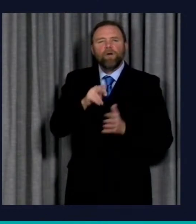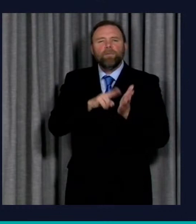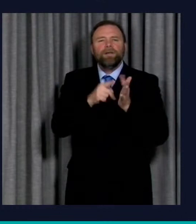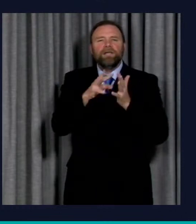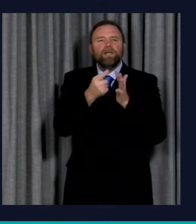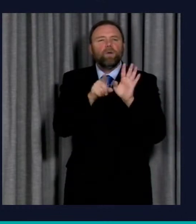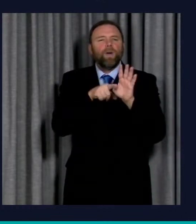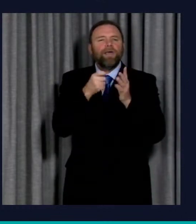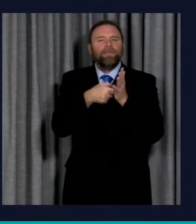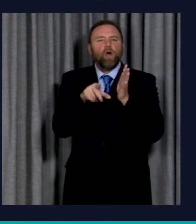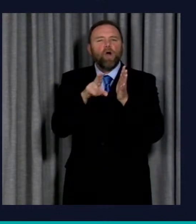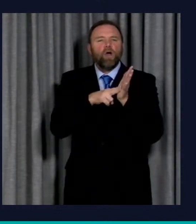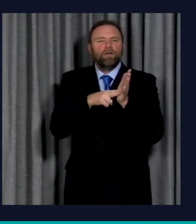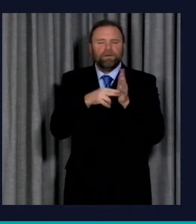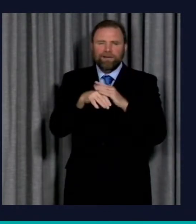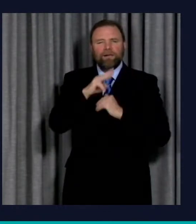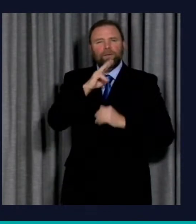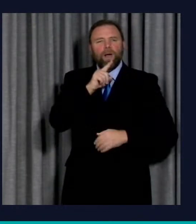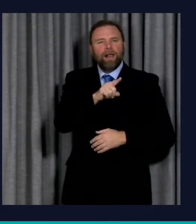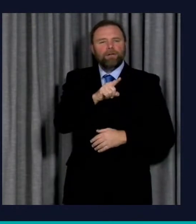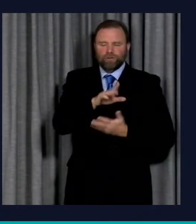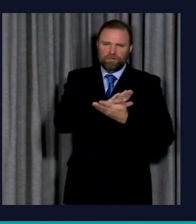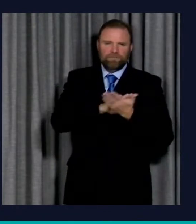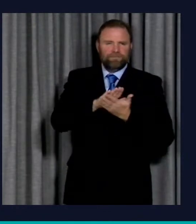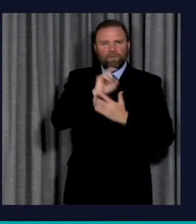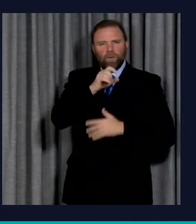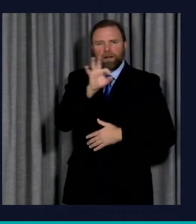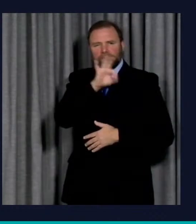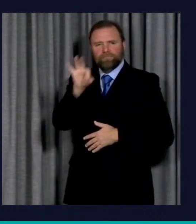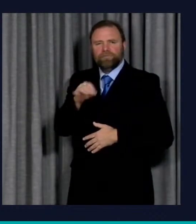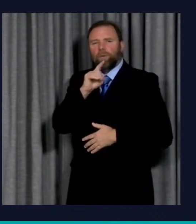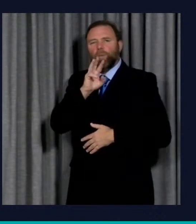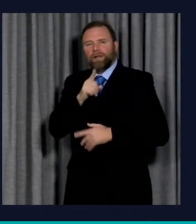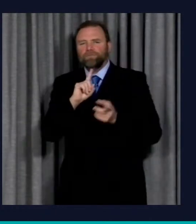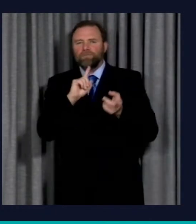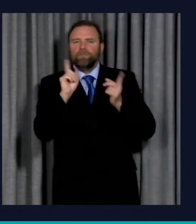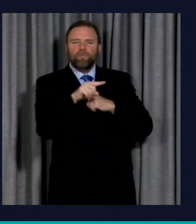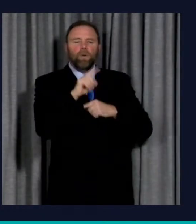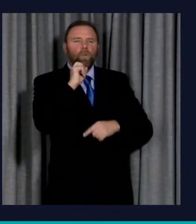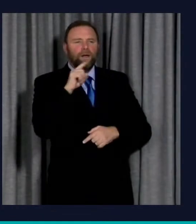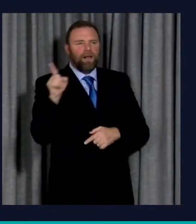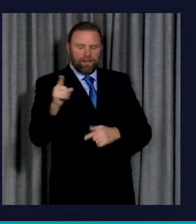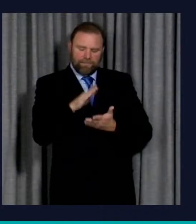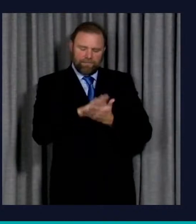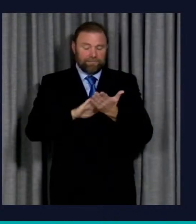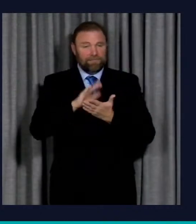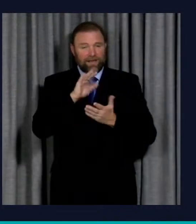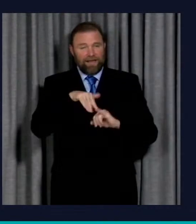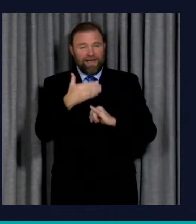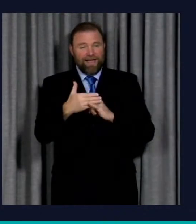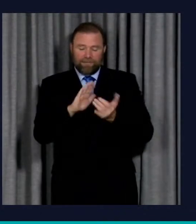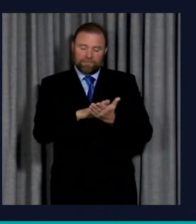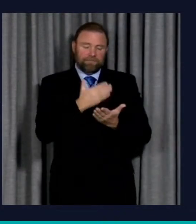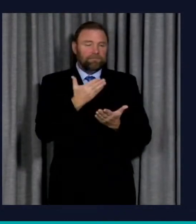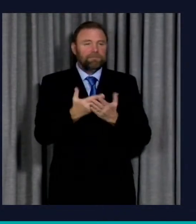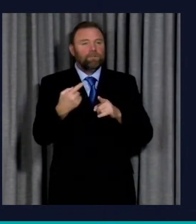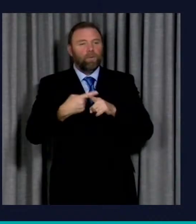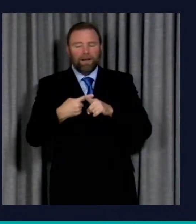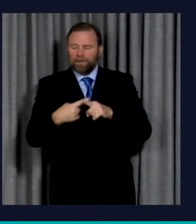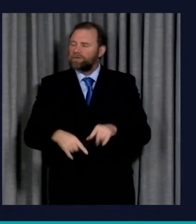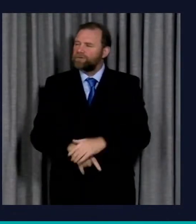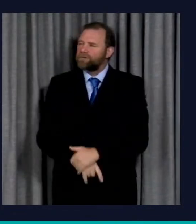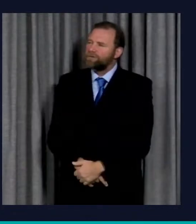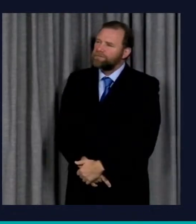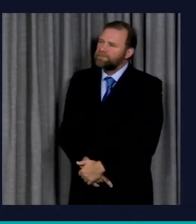mae ffigur o 500 o bobl, a mae'n glir, a dwi wedi darllen popeth mae'r sector wedi ddweud, mae hwnna'n mynd i cau